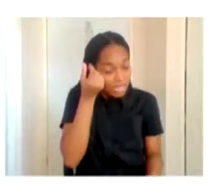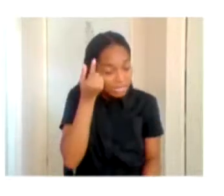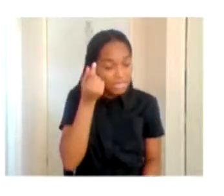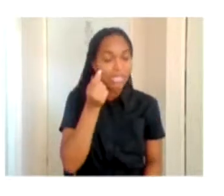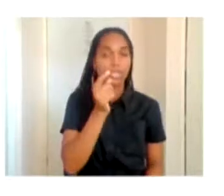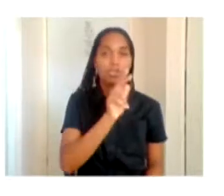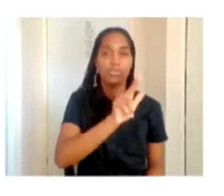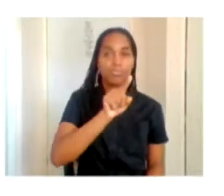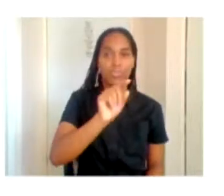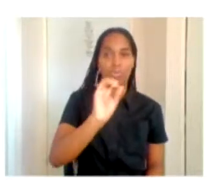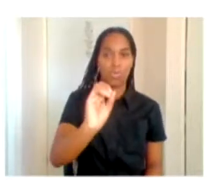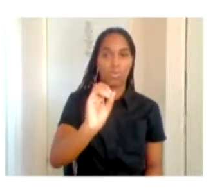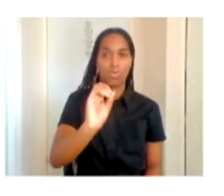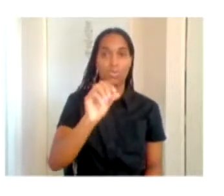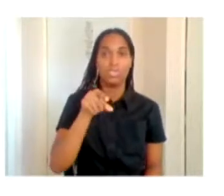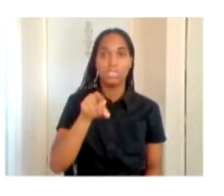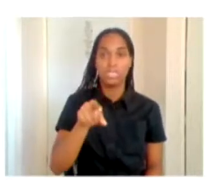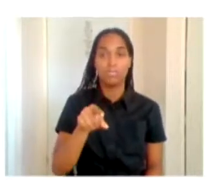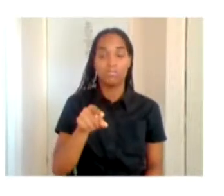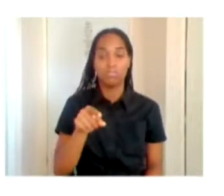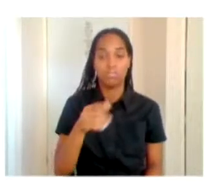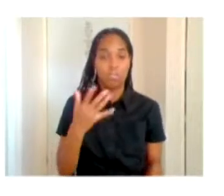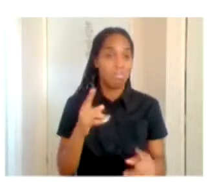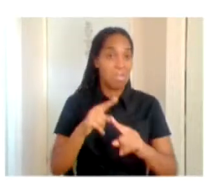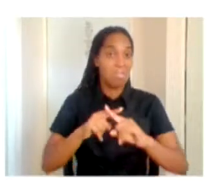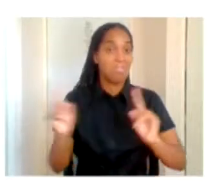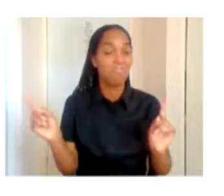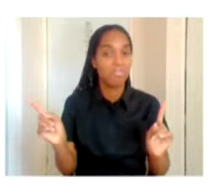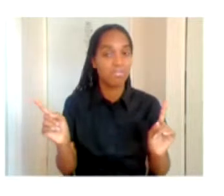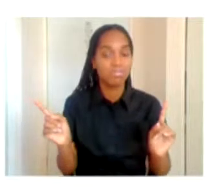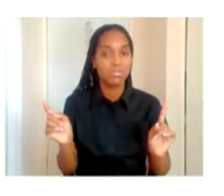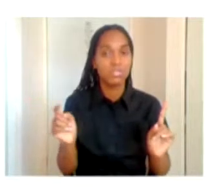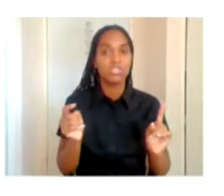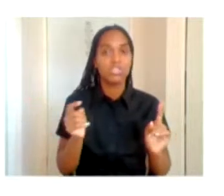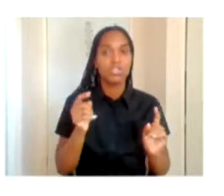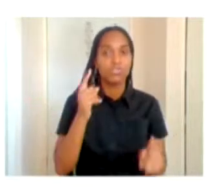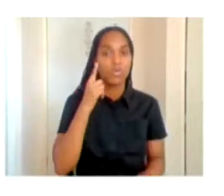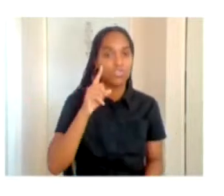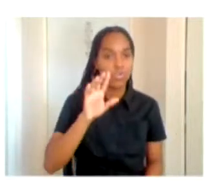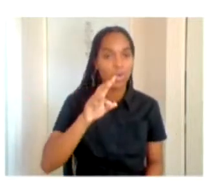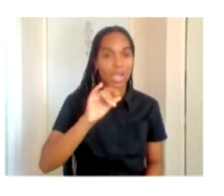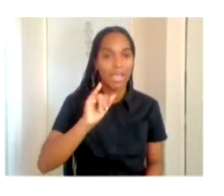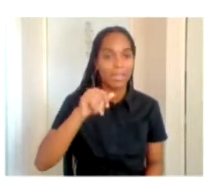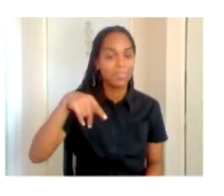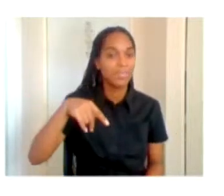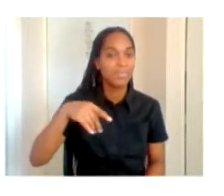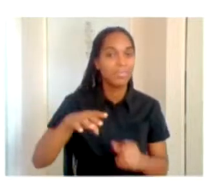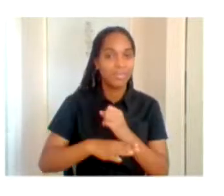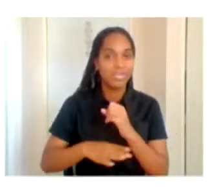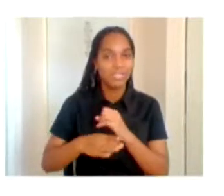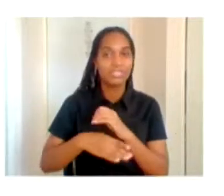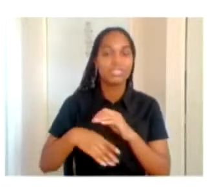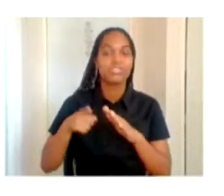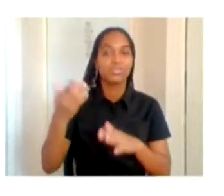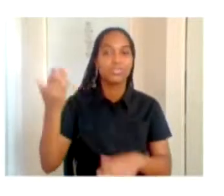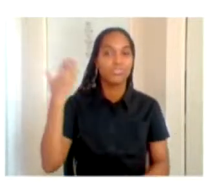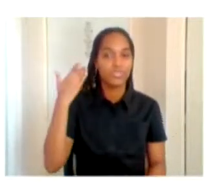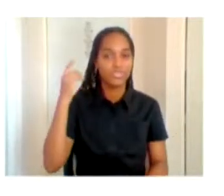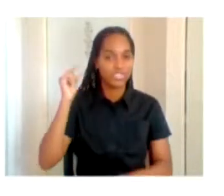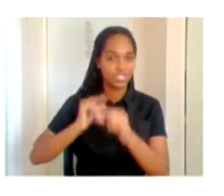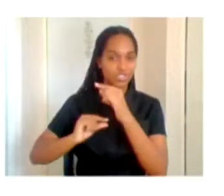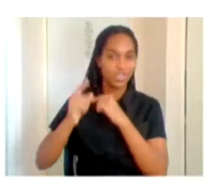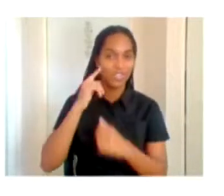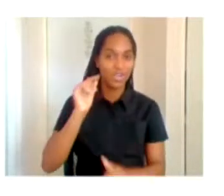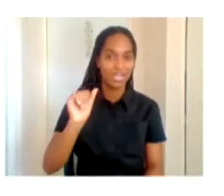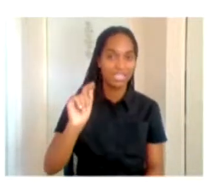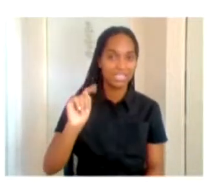totally different transport layer IP based than previous generation of Atsc, but that doesn't actually